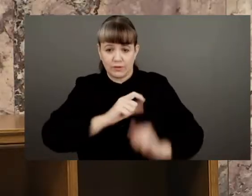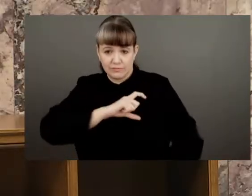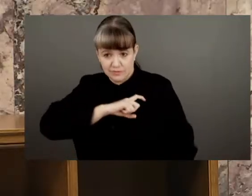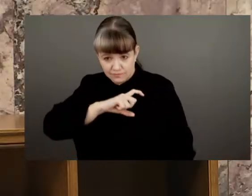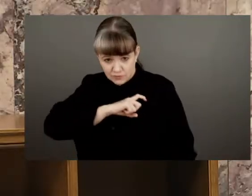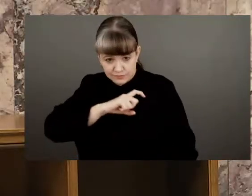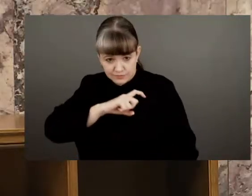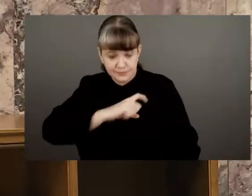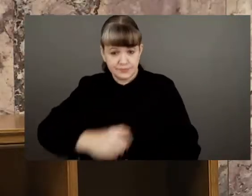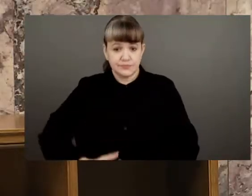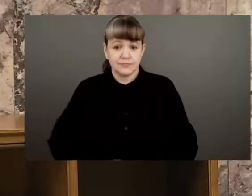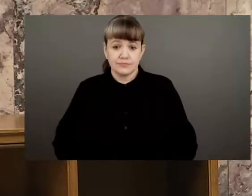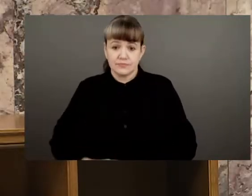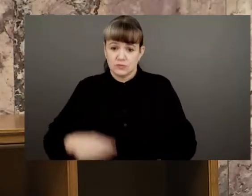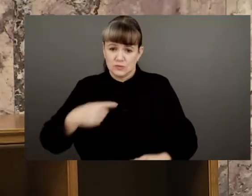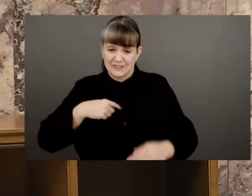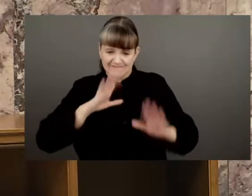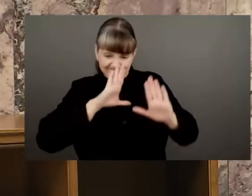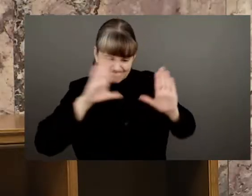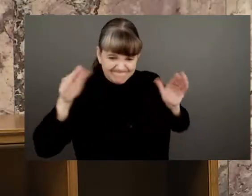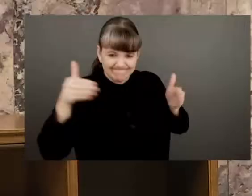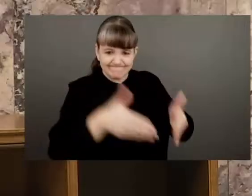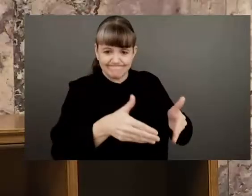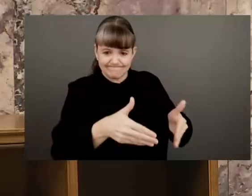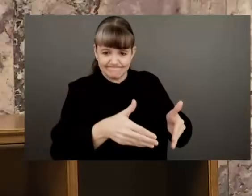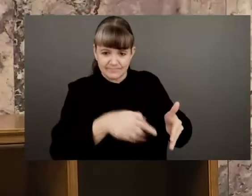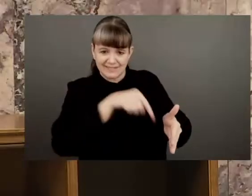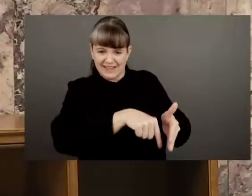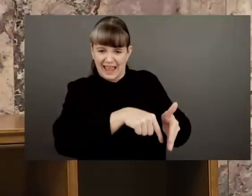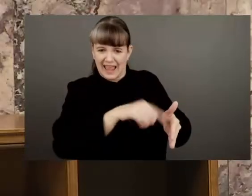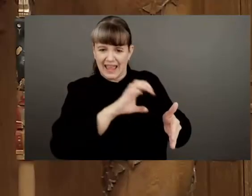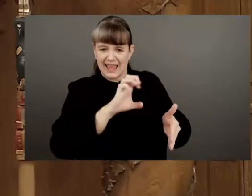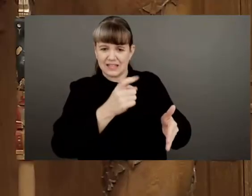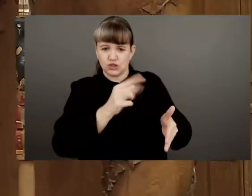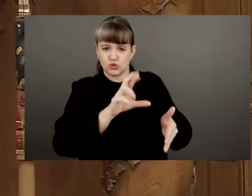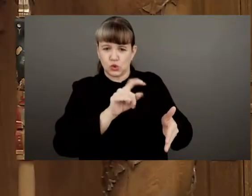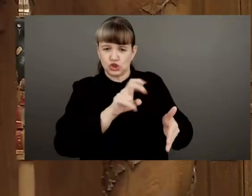extortion crimes and keep our communities safe.